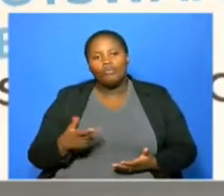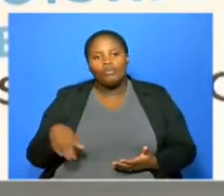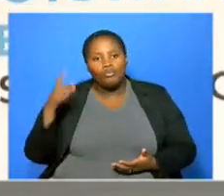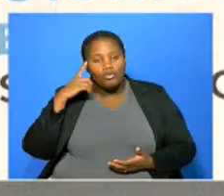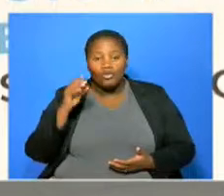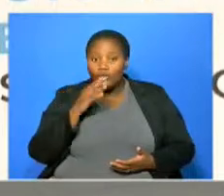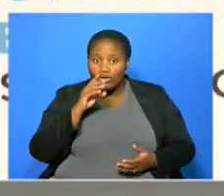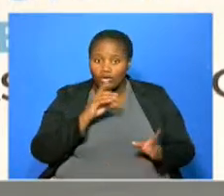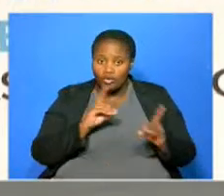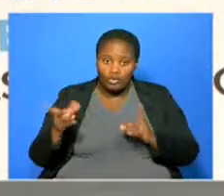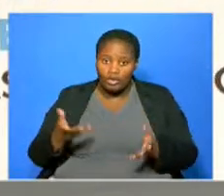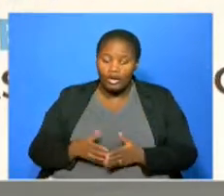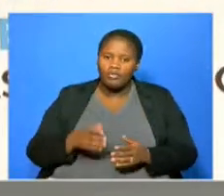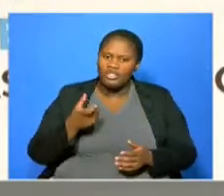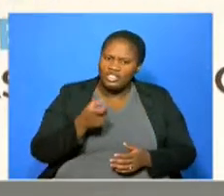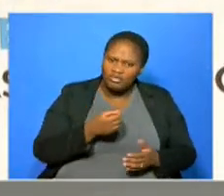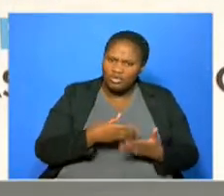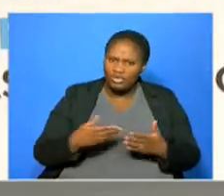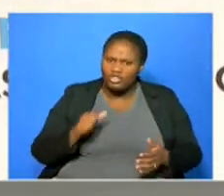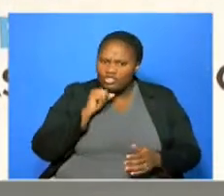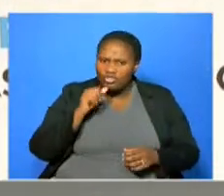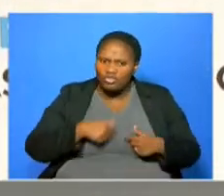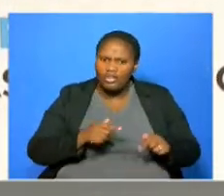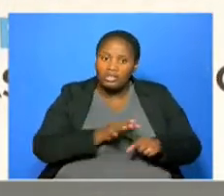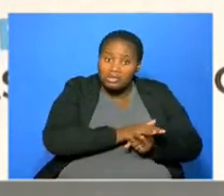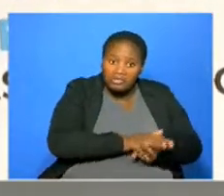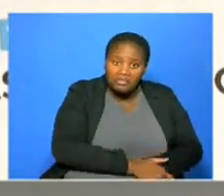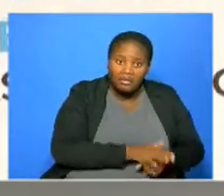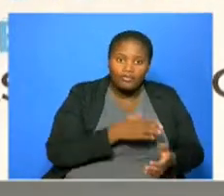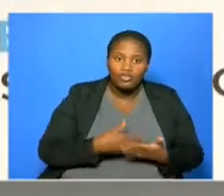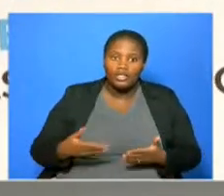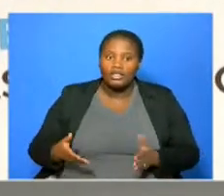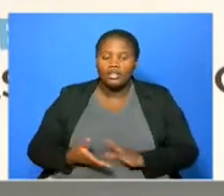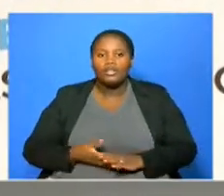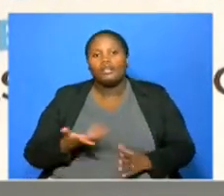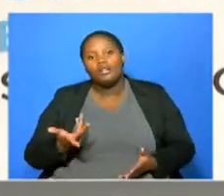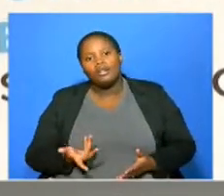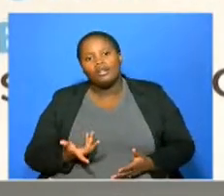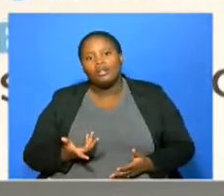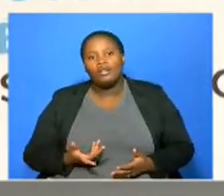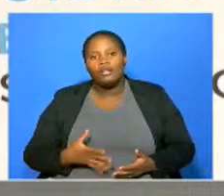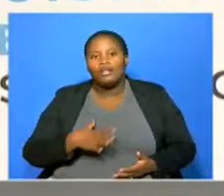I do the smart things and not try and force things that weren't happening. Like my forehand, it was refusing